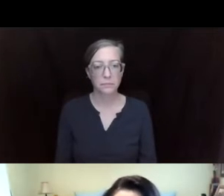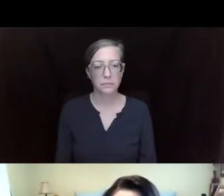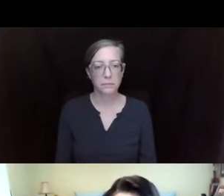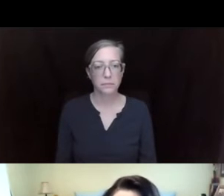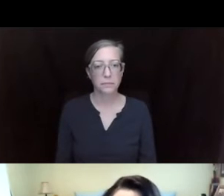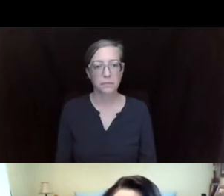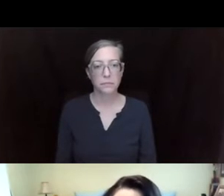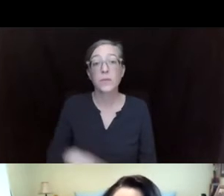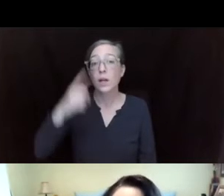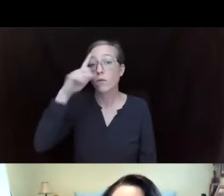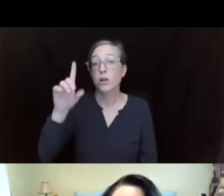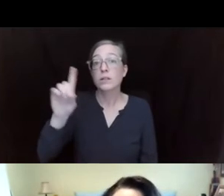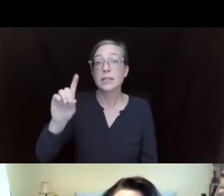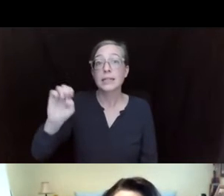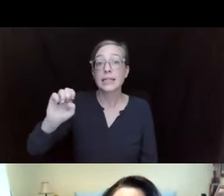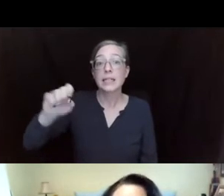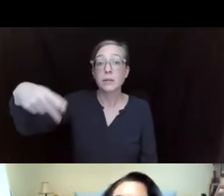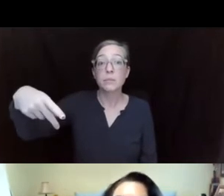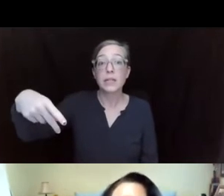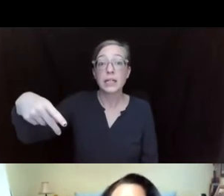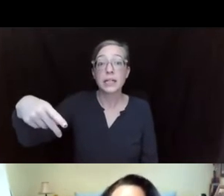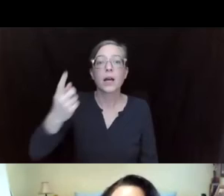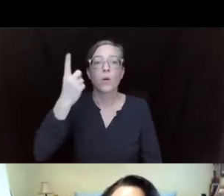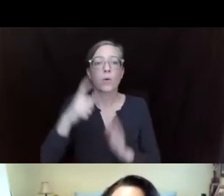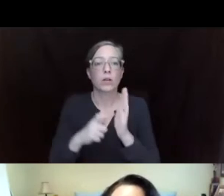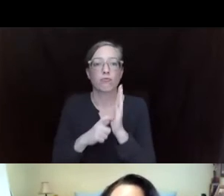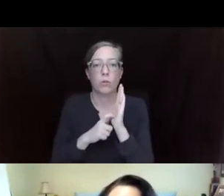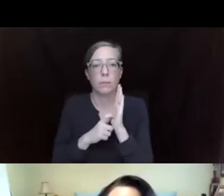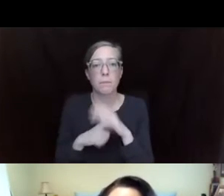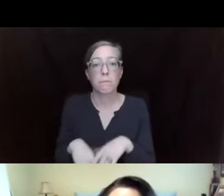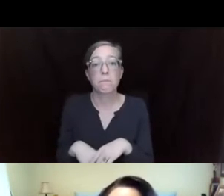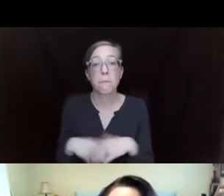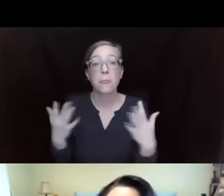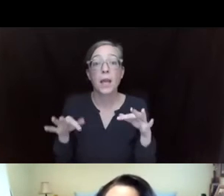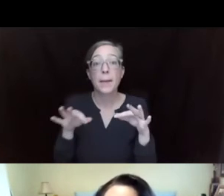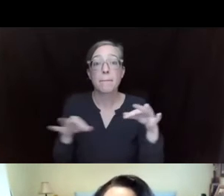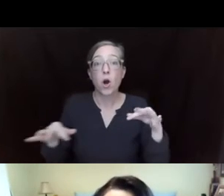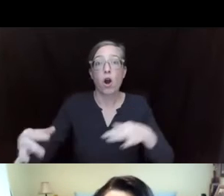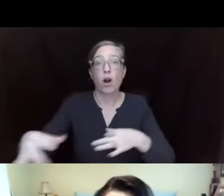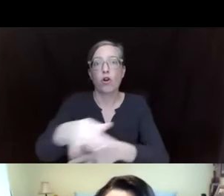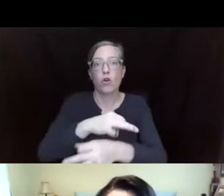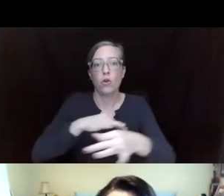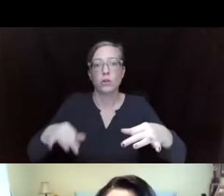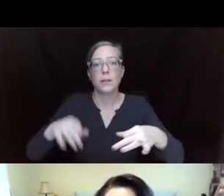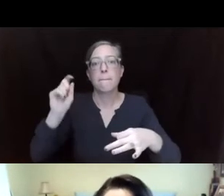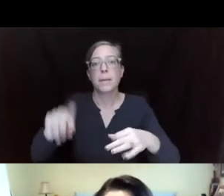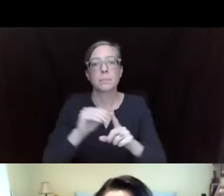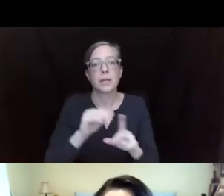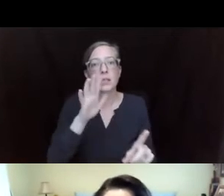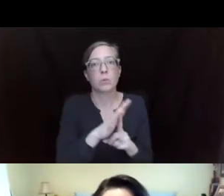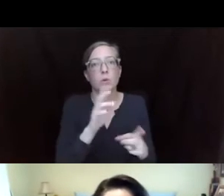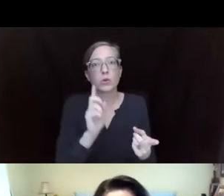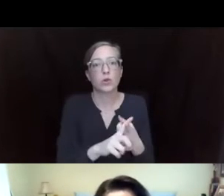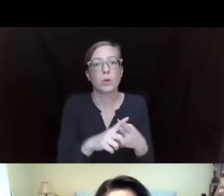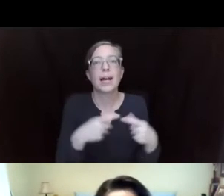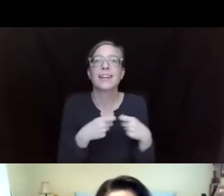requirement. The particles have to be exposed to an electric field that is non-uniform. That is an electric